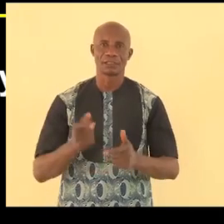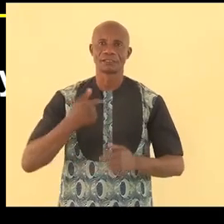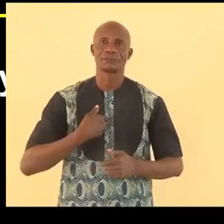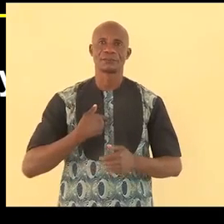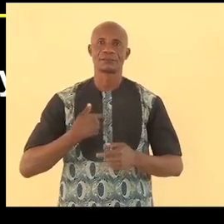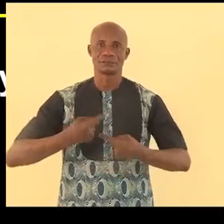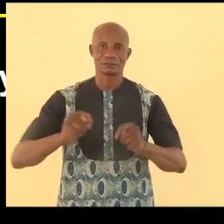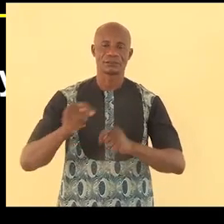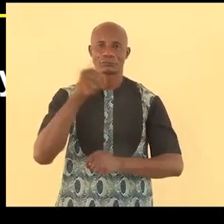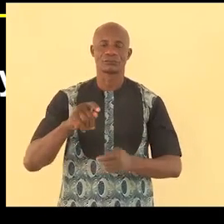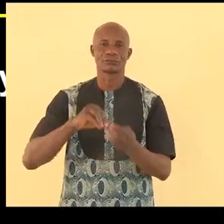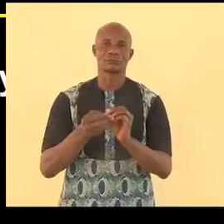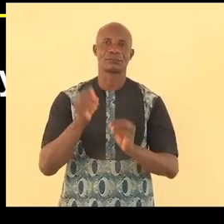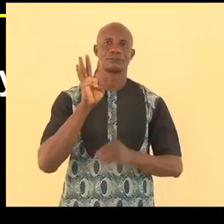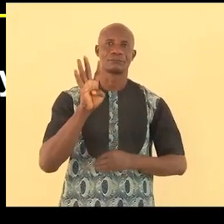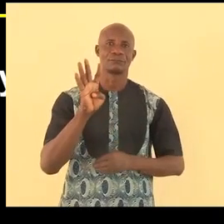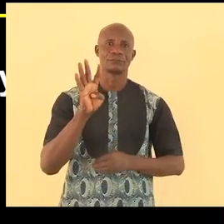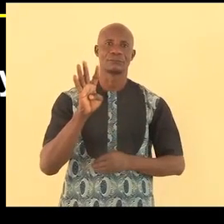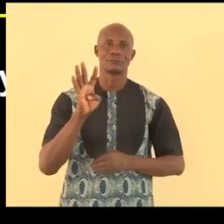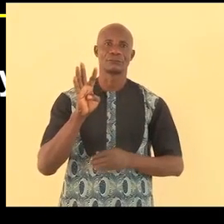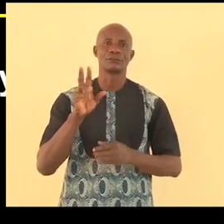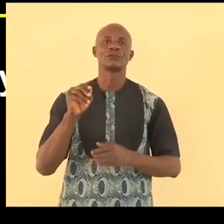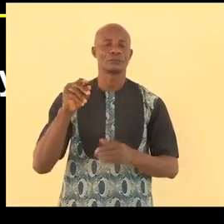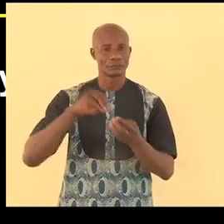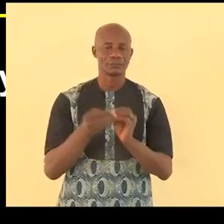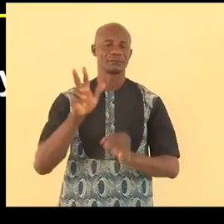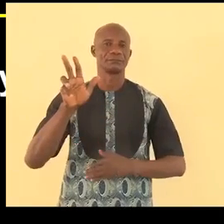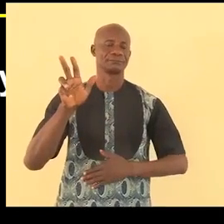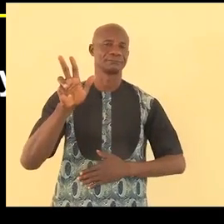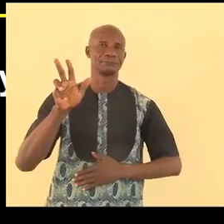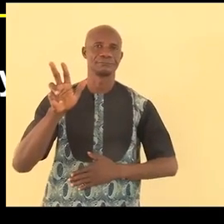Father, let me attempt question number three.